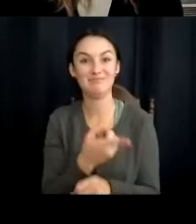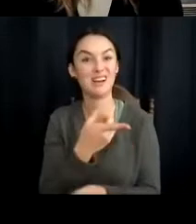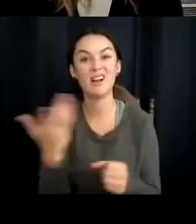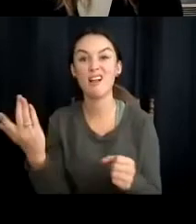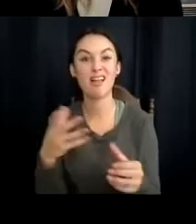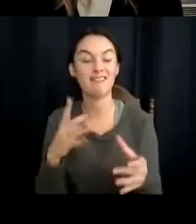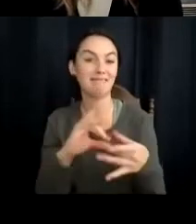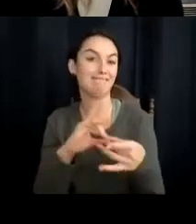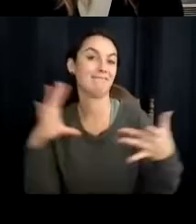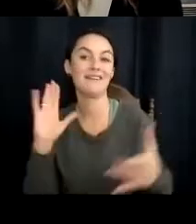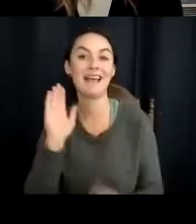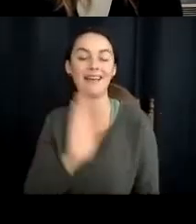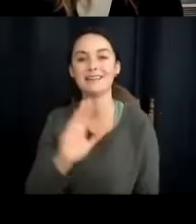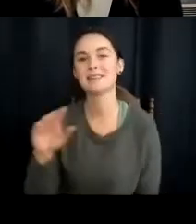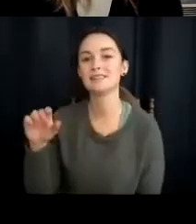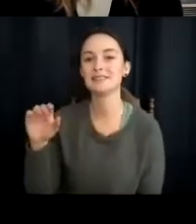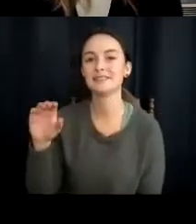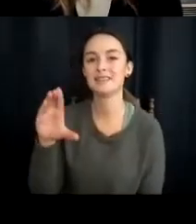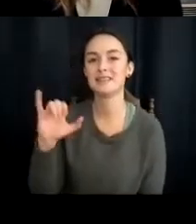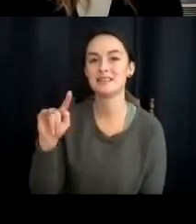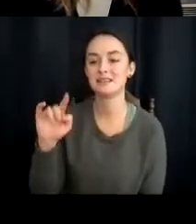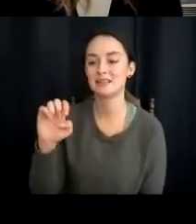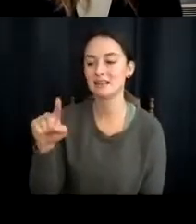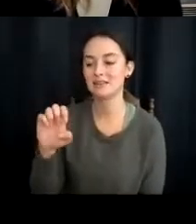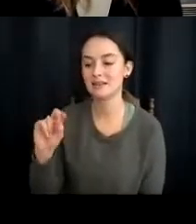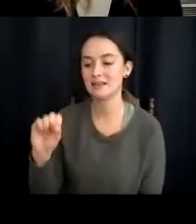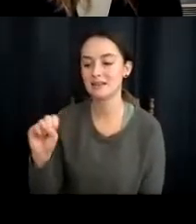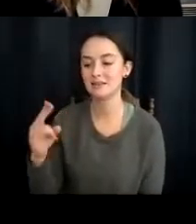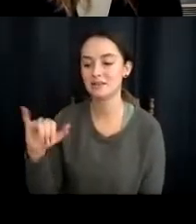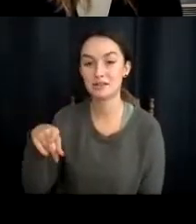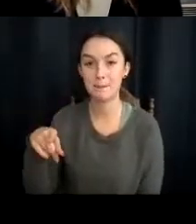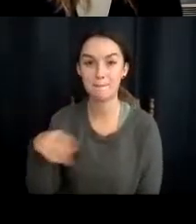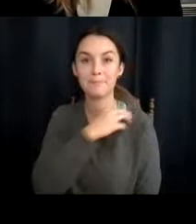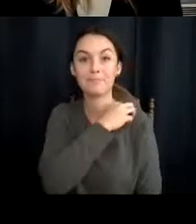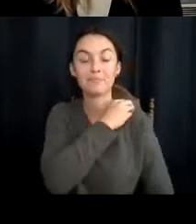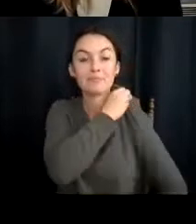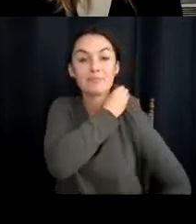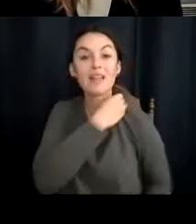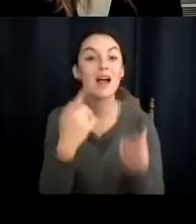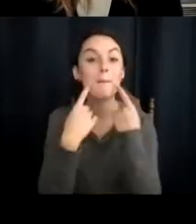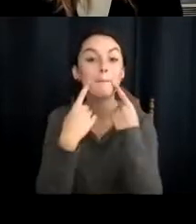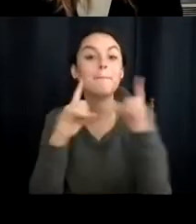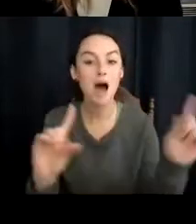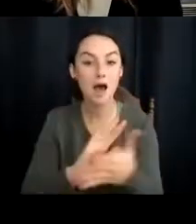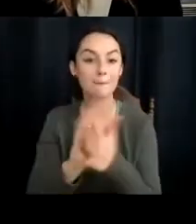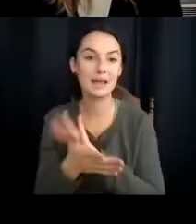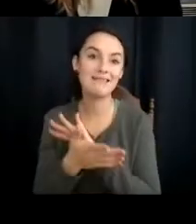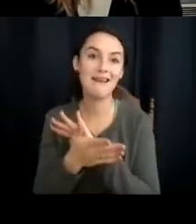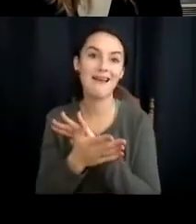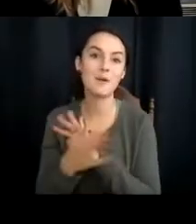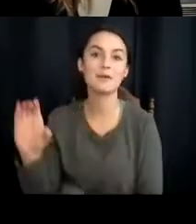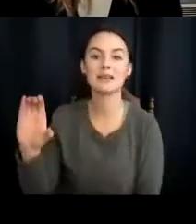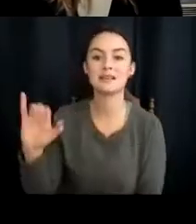he was kind of an orphan of the world. He did eventually become a US citizen, and many years after his death, the Oregon